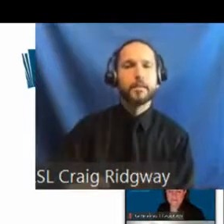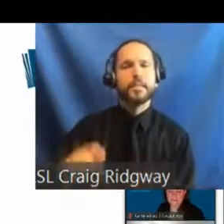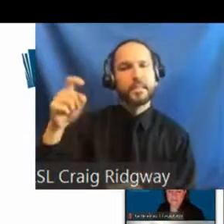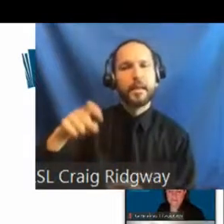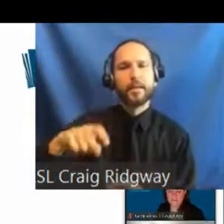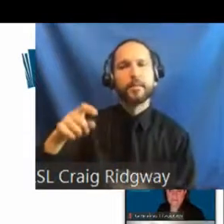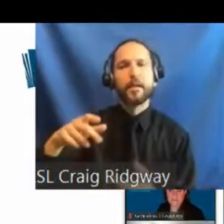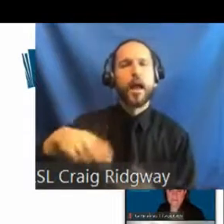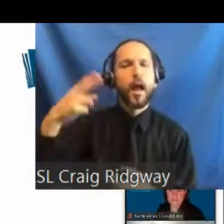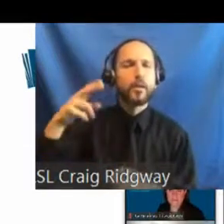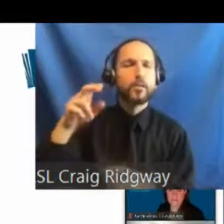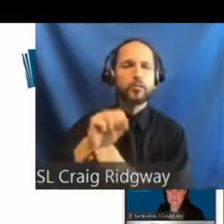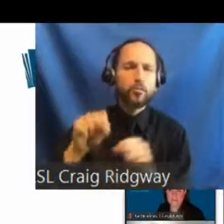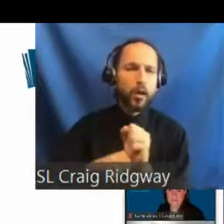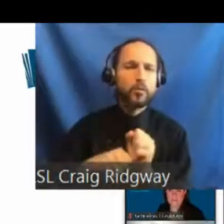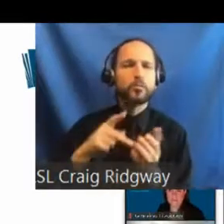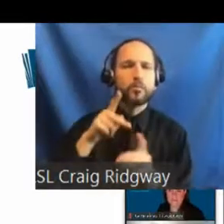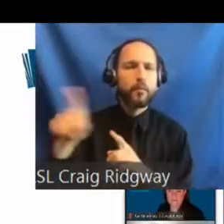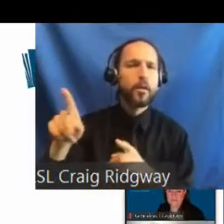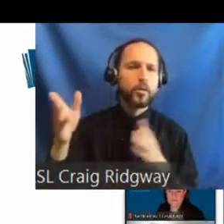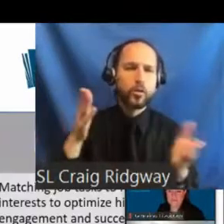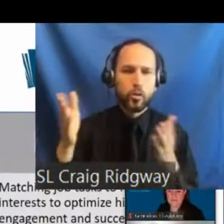professional services.